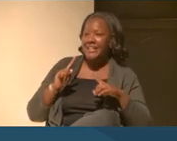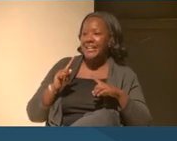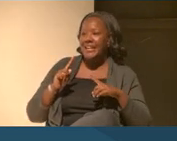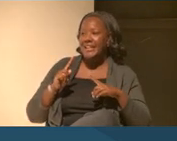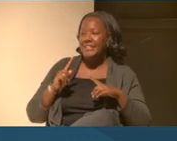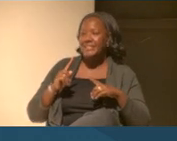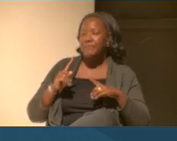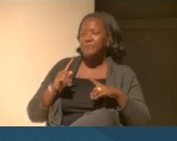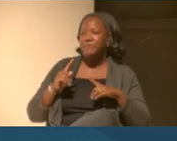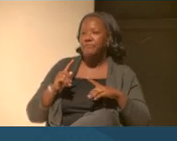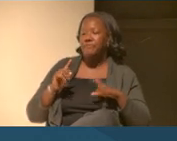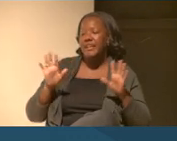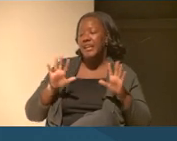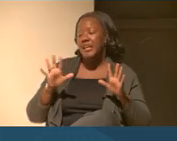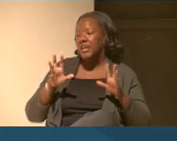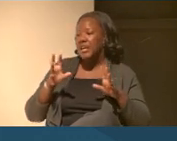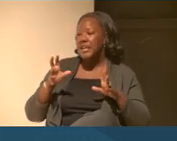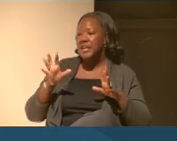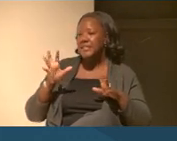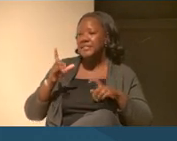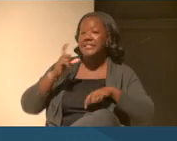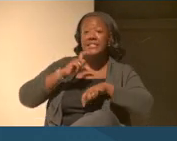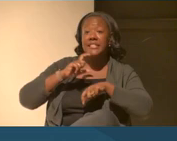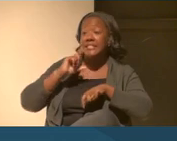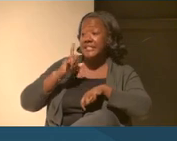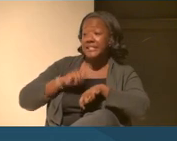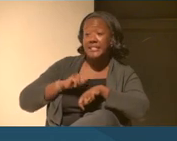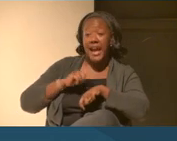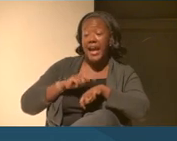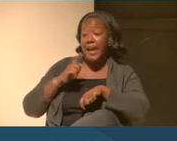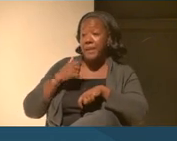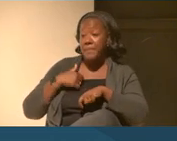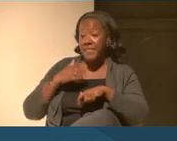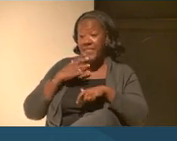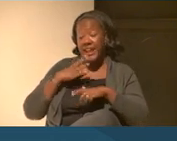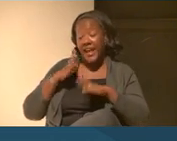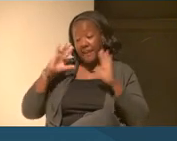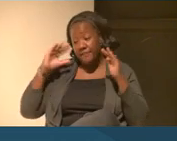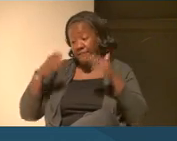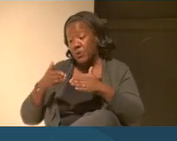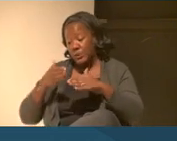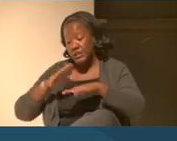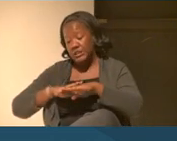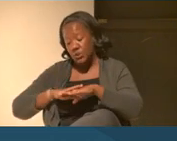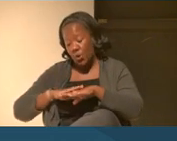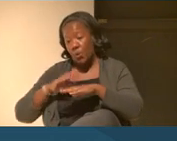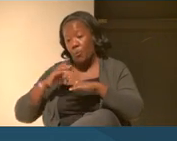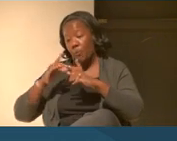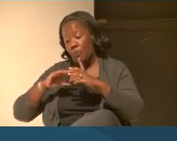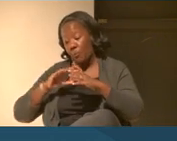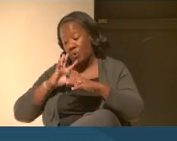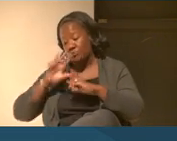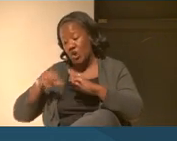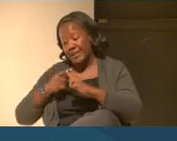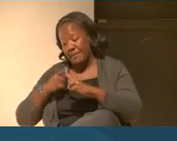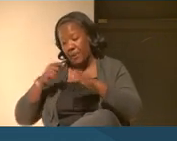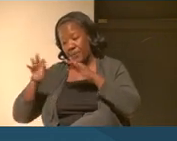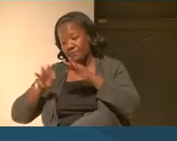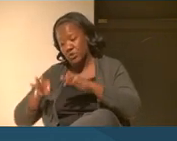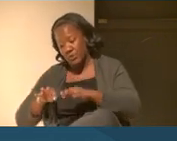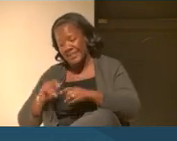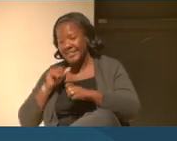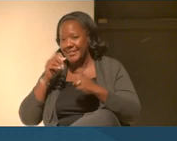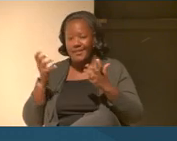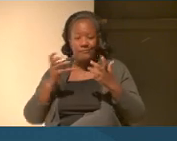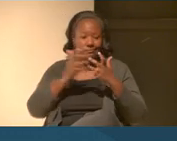time is not proportional to, you know, time I spend is not proportional to the elements of what I'm talking about. And that's because